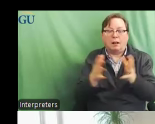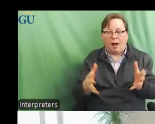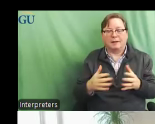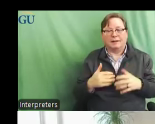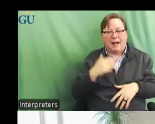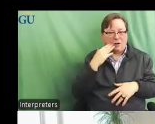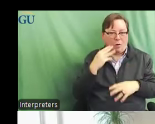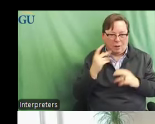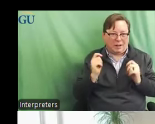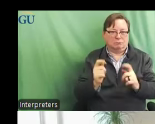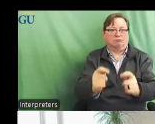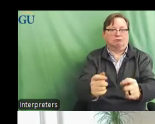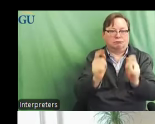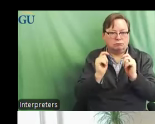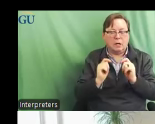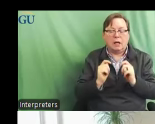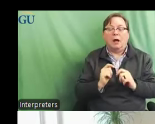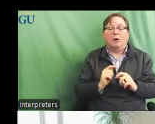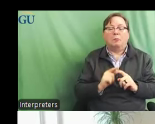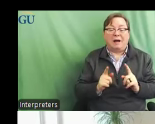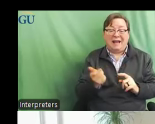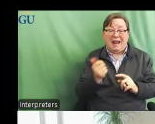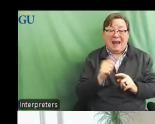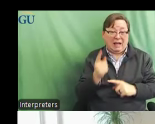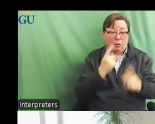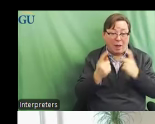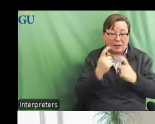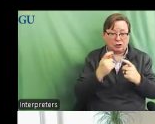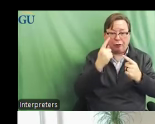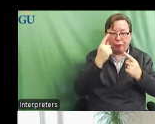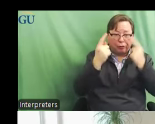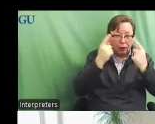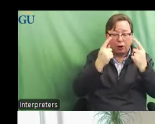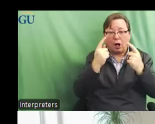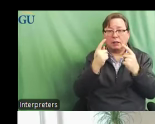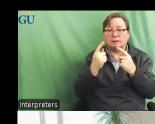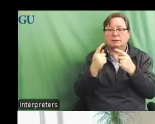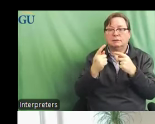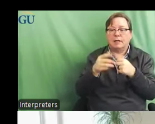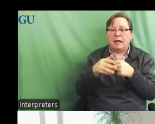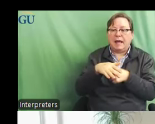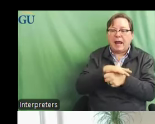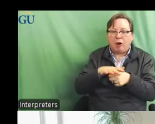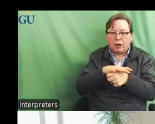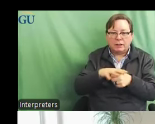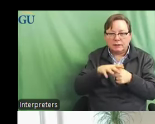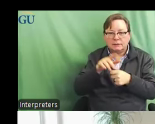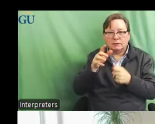but are there any questions or thoughts or areas to kind of